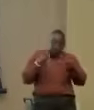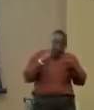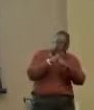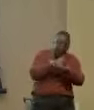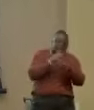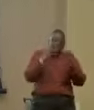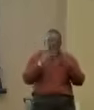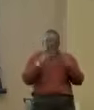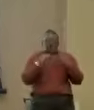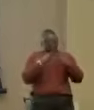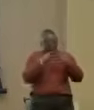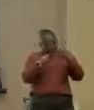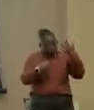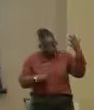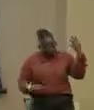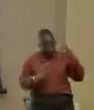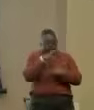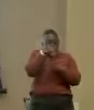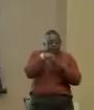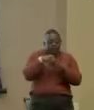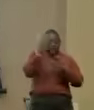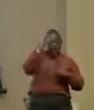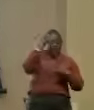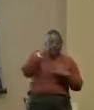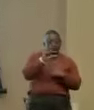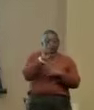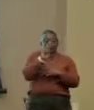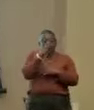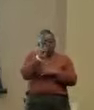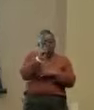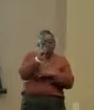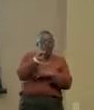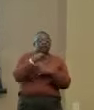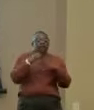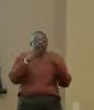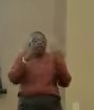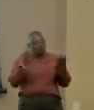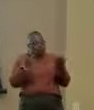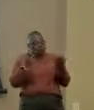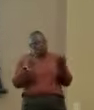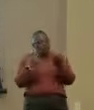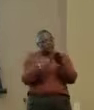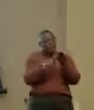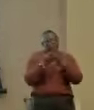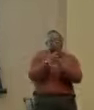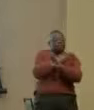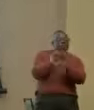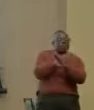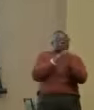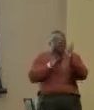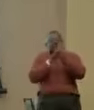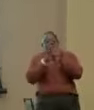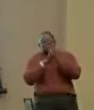disease. There's a lot of factors, as we talked about earlier, that go into contributing to the development and